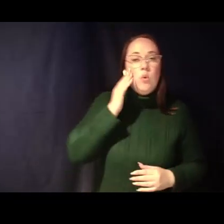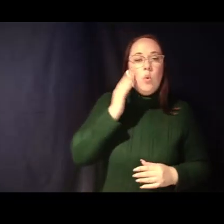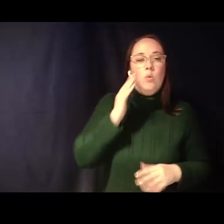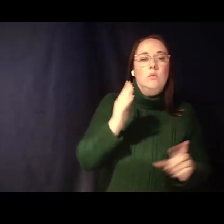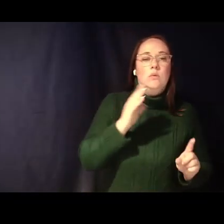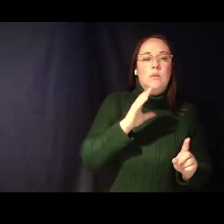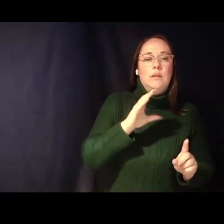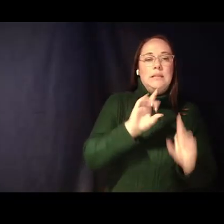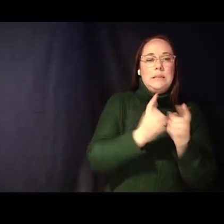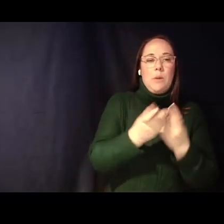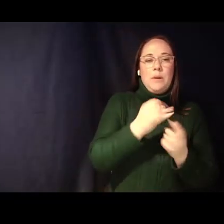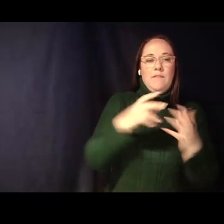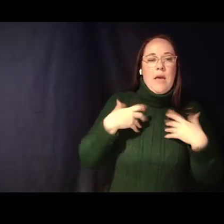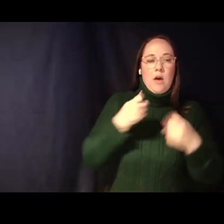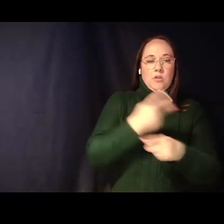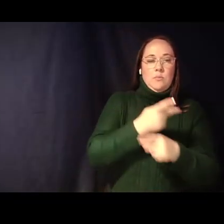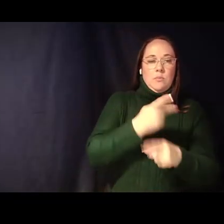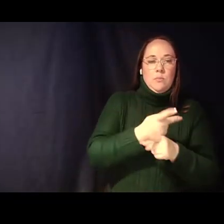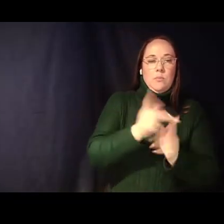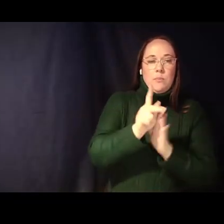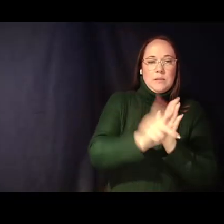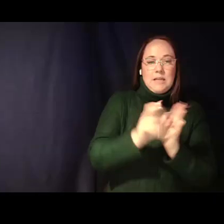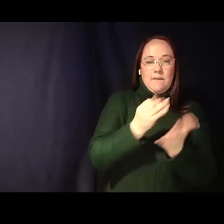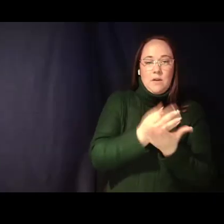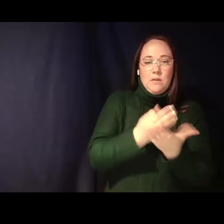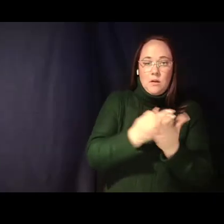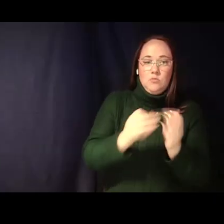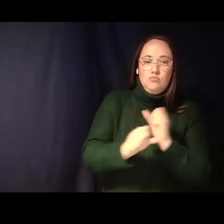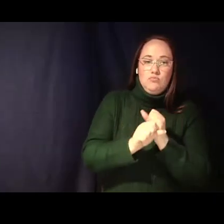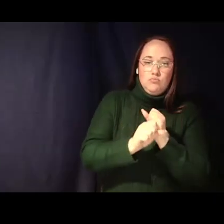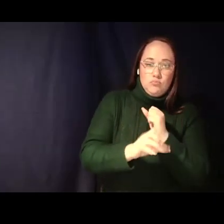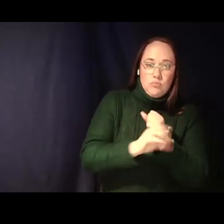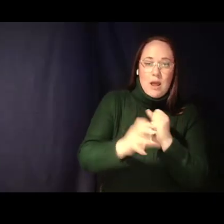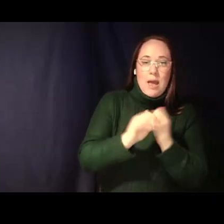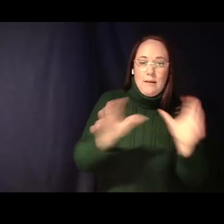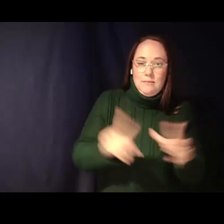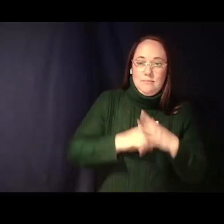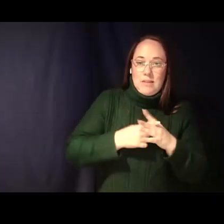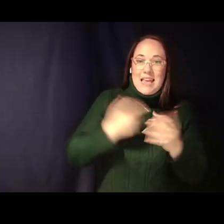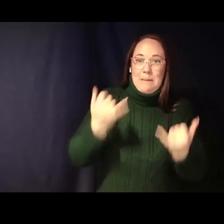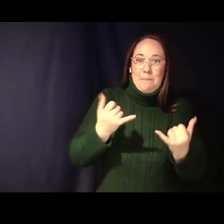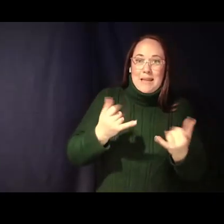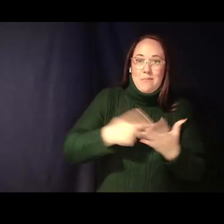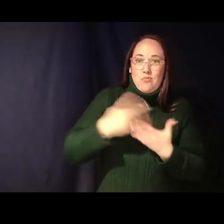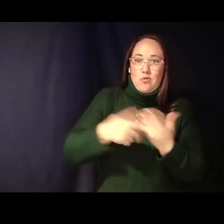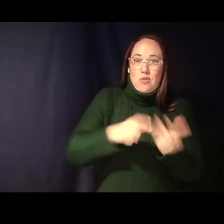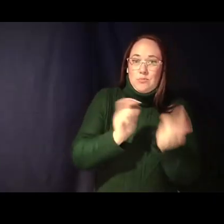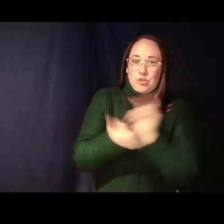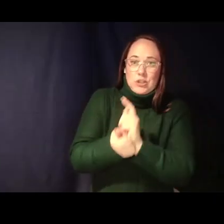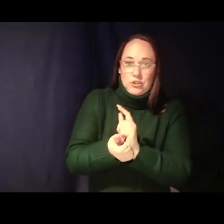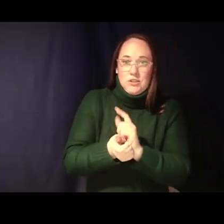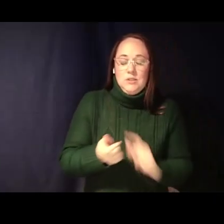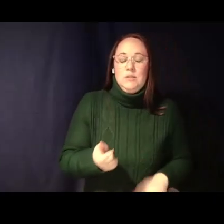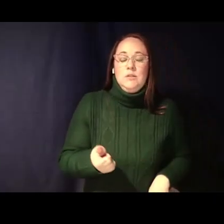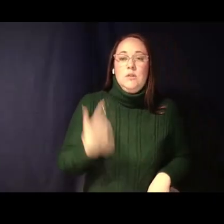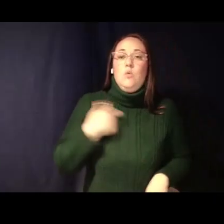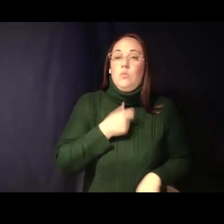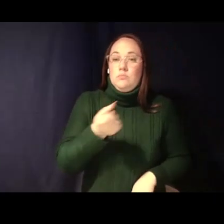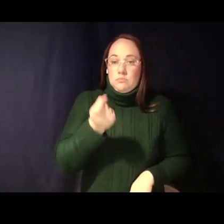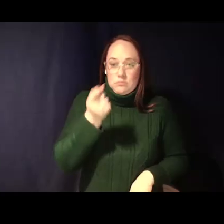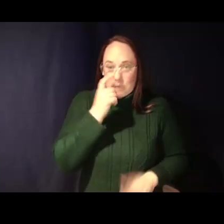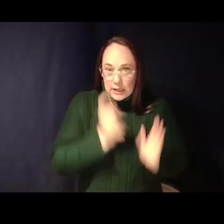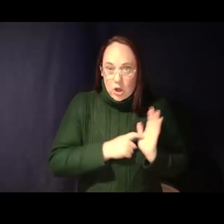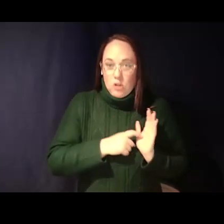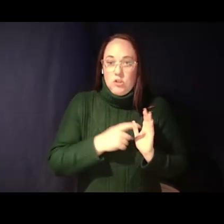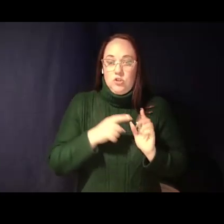Financing have concurrently been promoting and enacting immediate program changes. We are acknowledging those in our